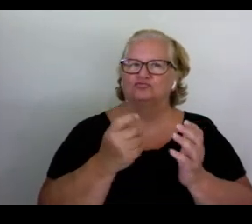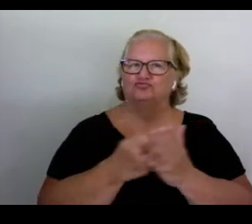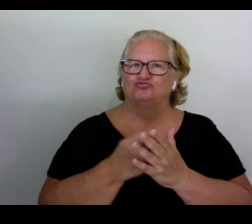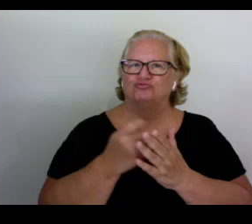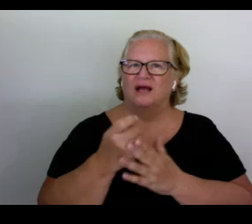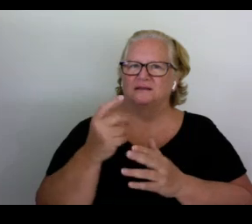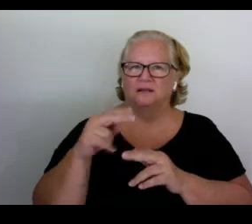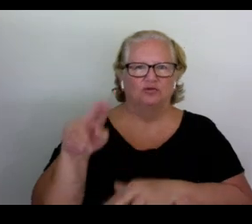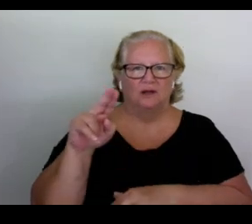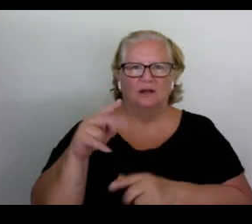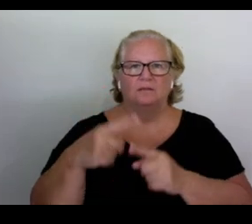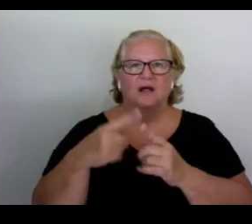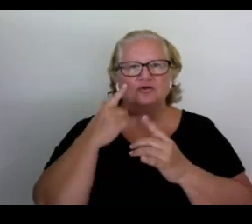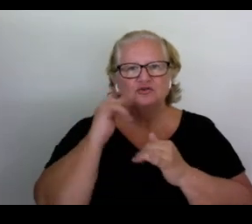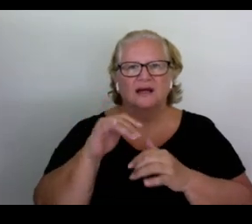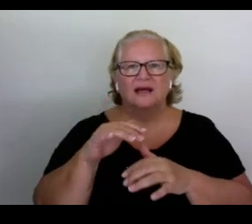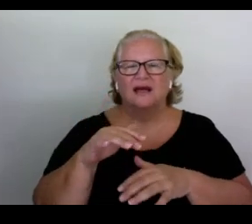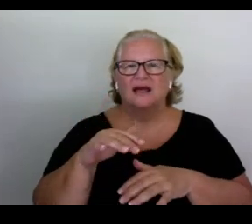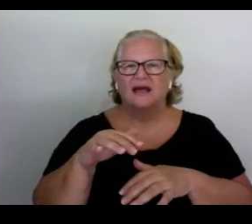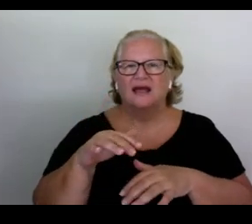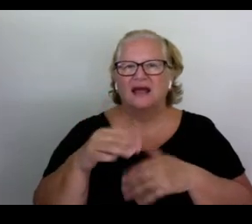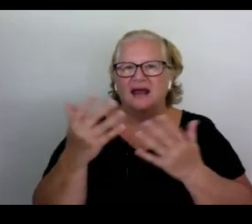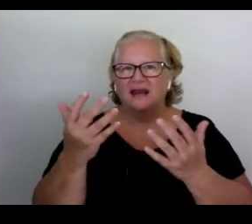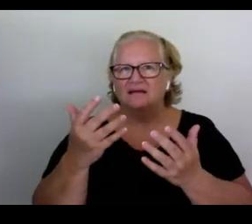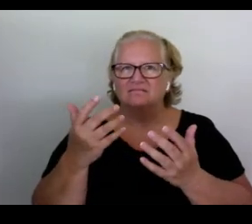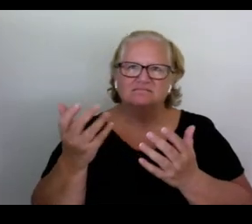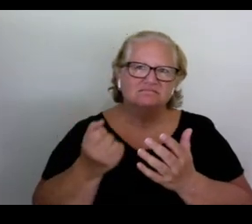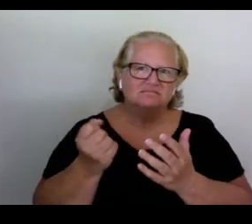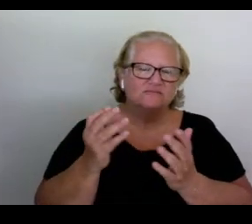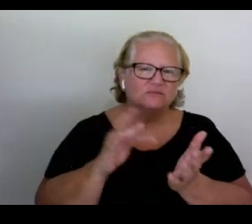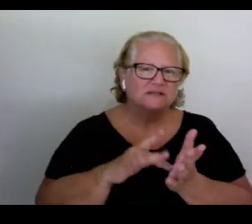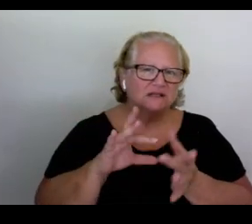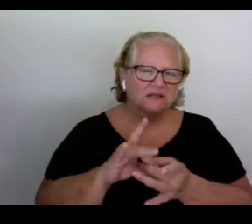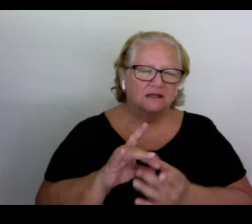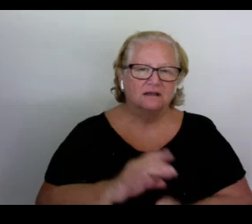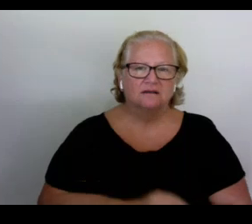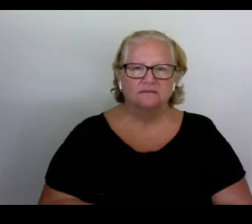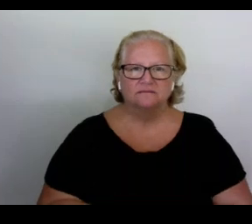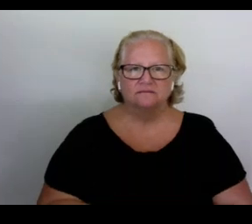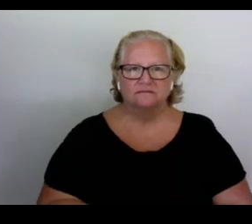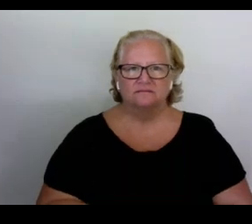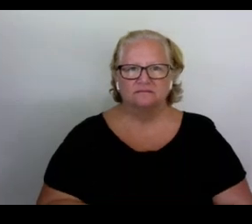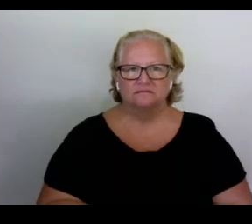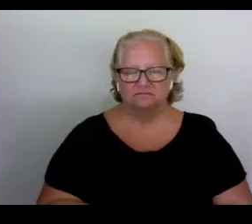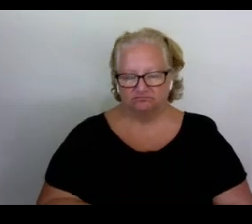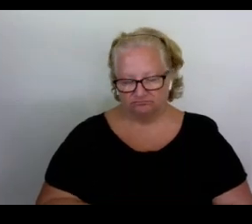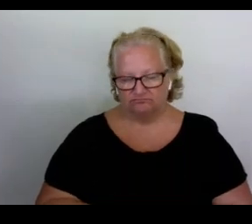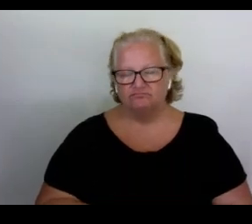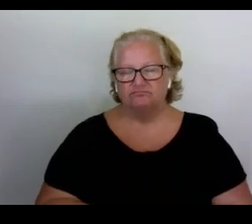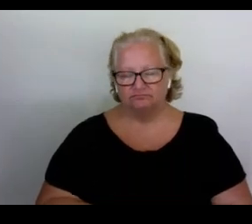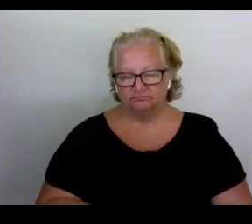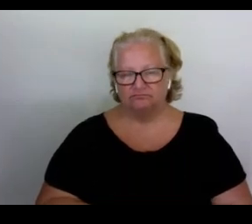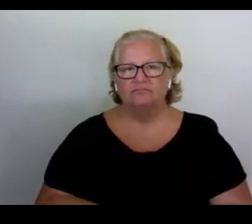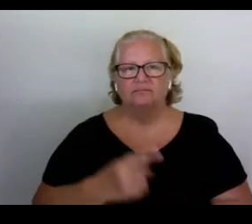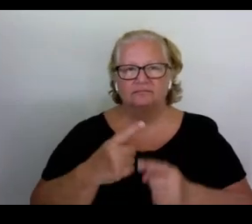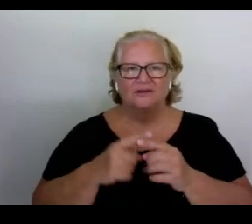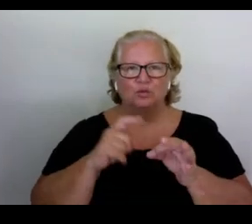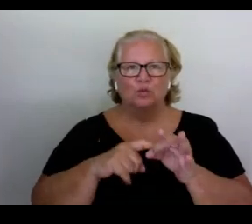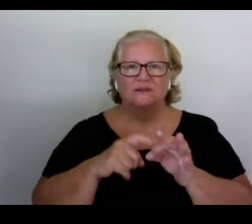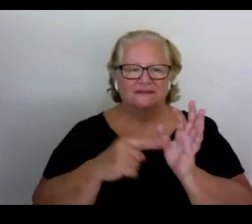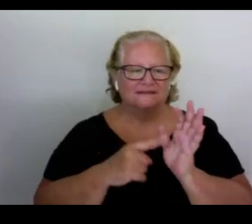any rent assistance applicable with Centrelink. Yeah. Both of which are good. And in Queensland, Tenants Queensland is your port of call